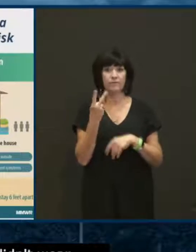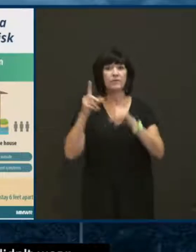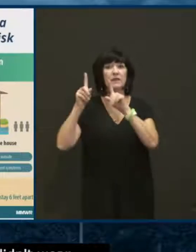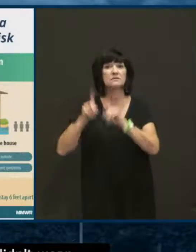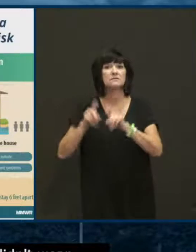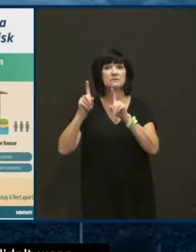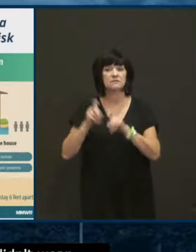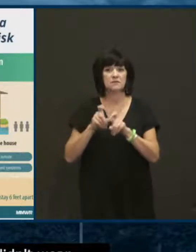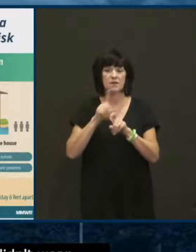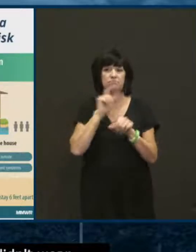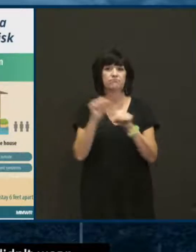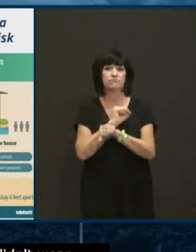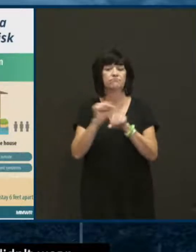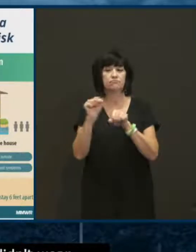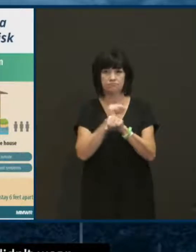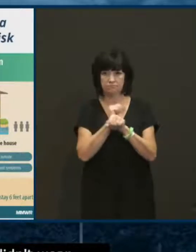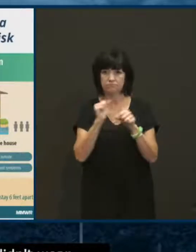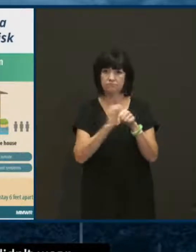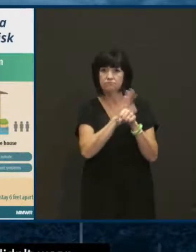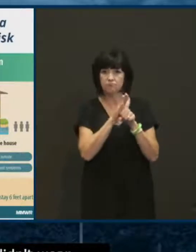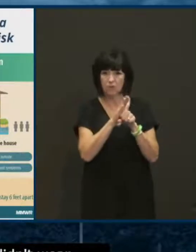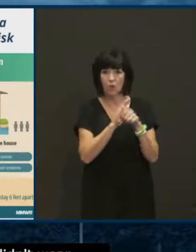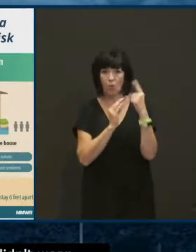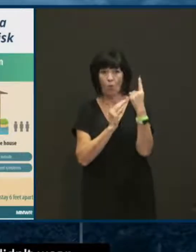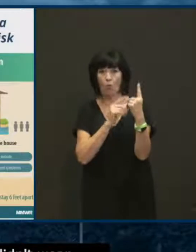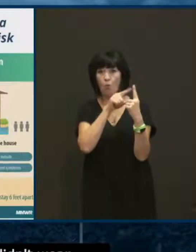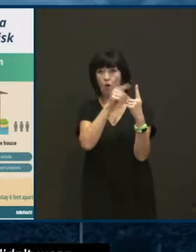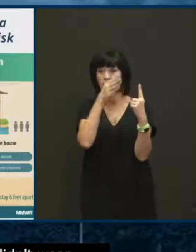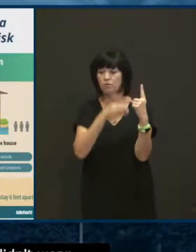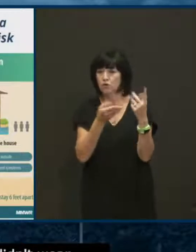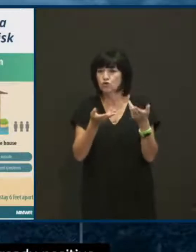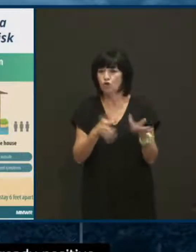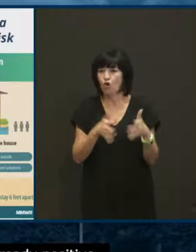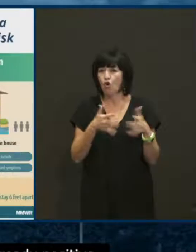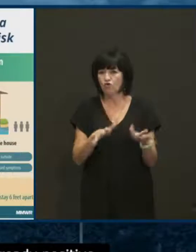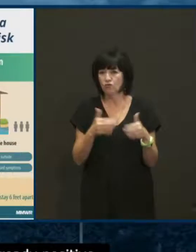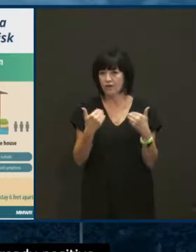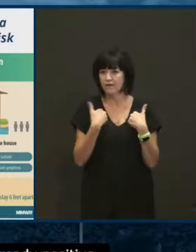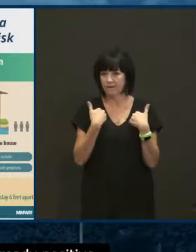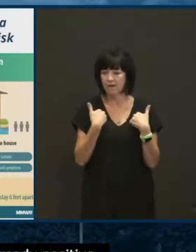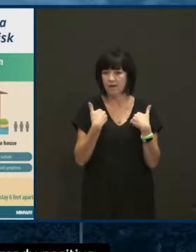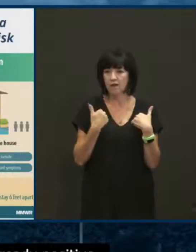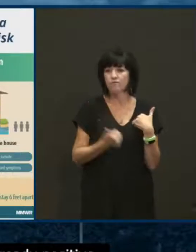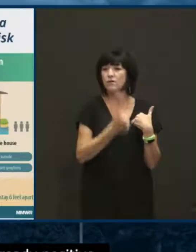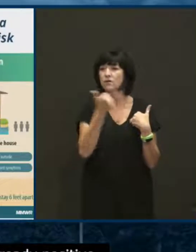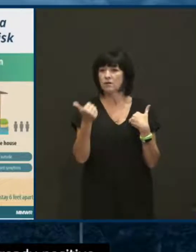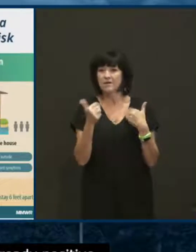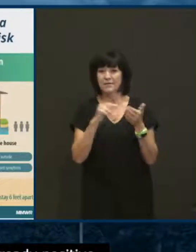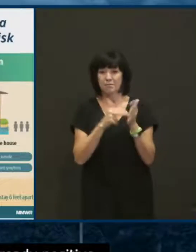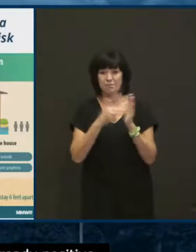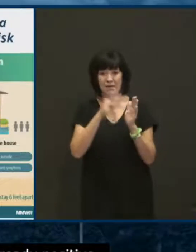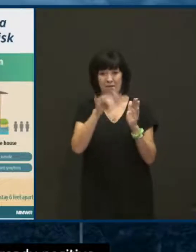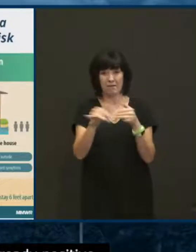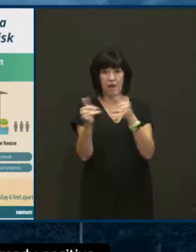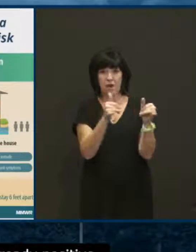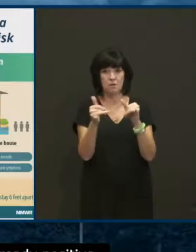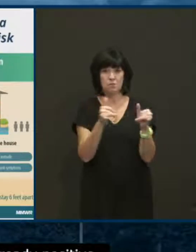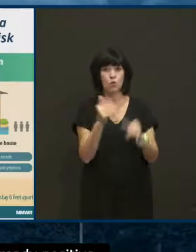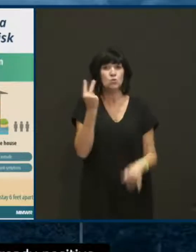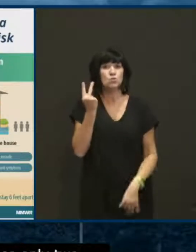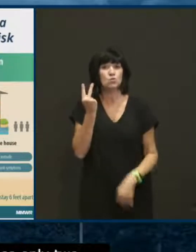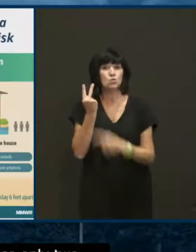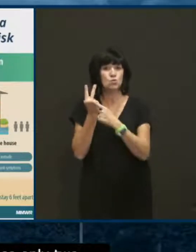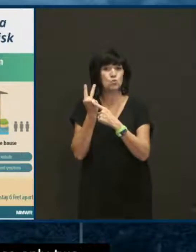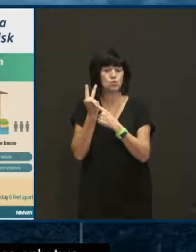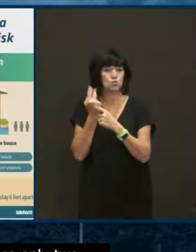time. So one was already positive, so 11 became positive. Only 2 did not become positive from that setting. There were 6